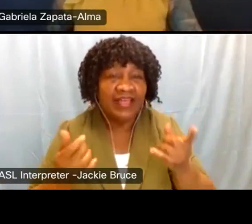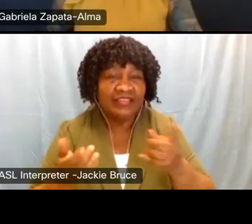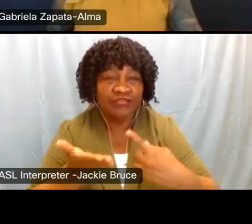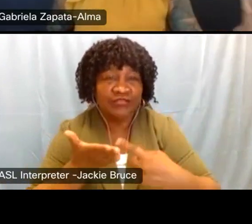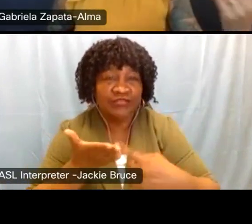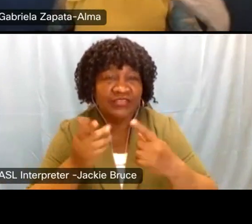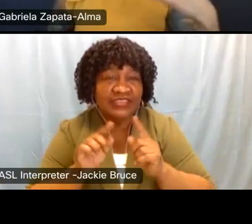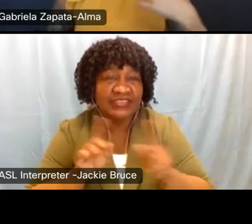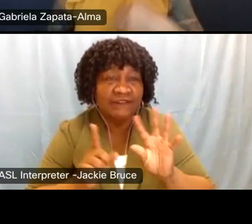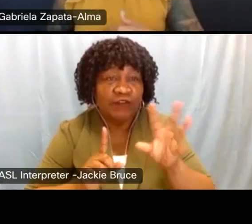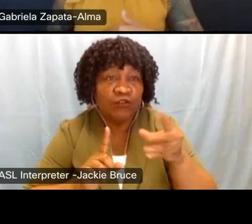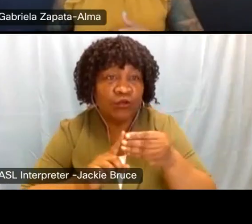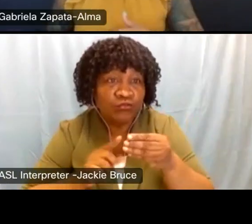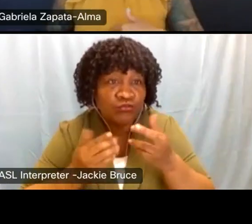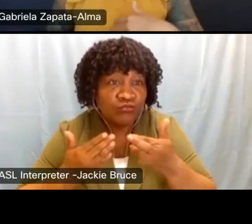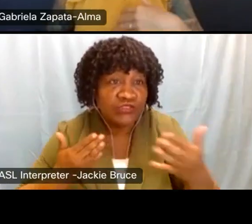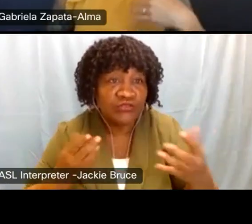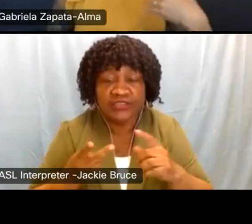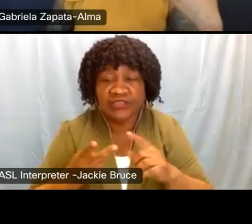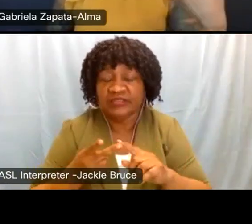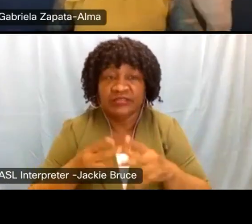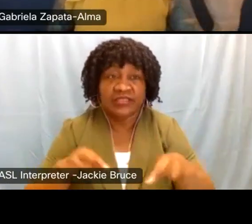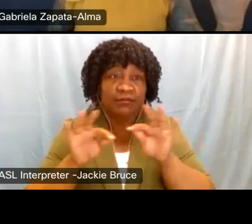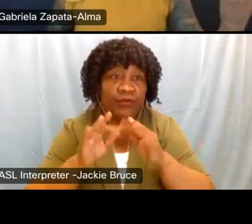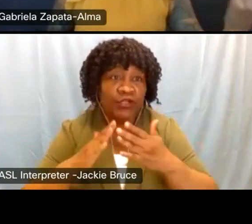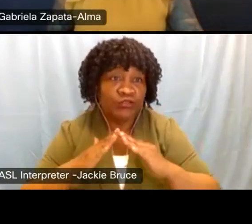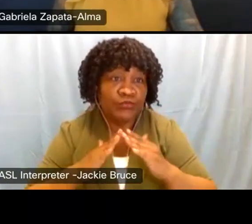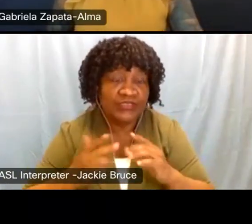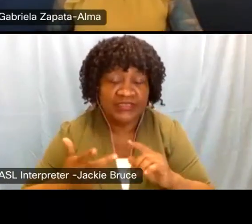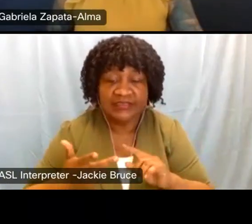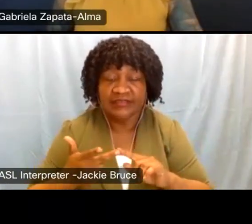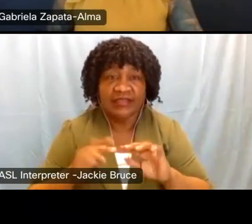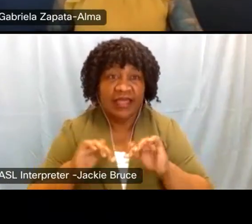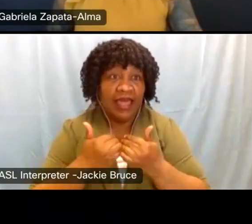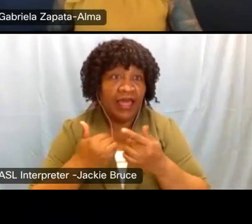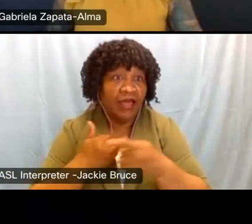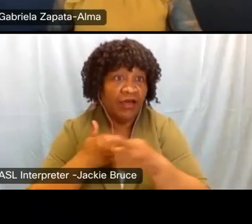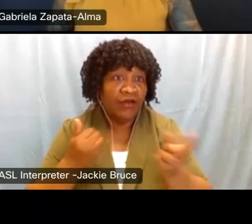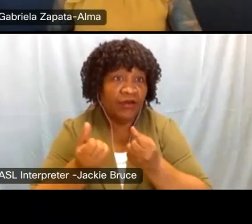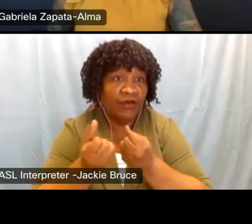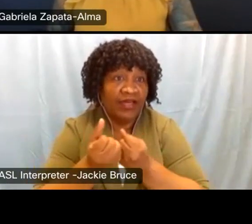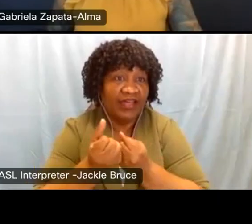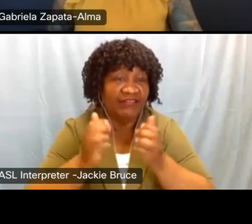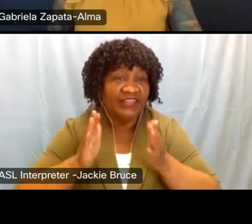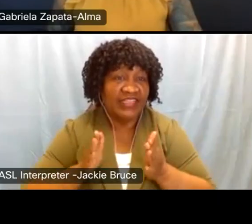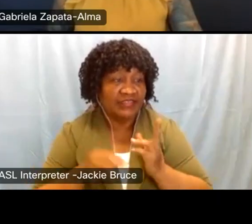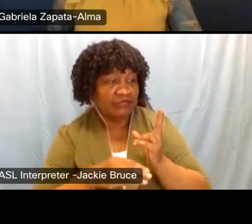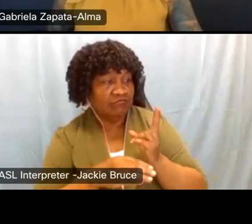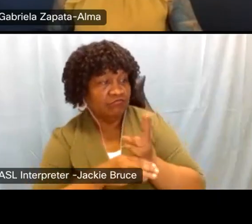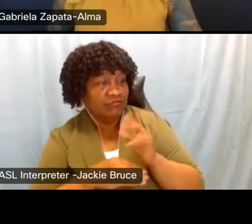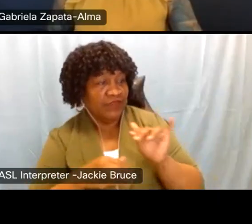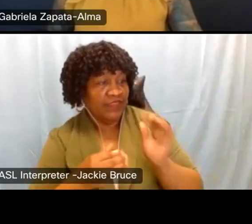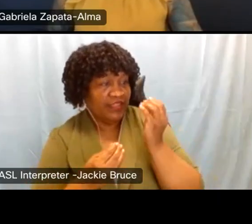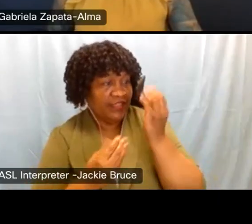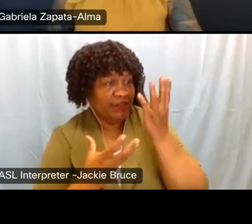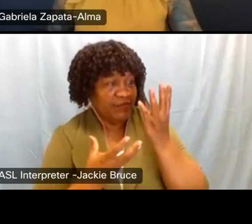cultural resources and the importance of community, some ways that our advocates can apply some of this information as